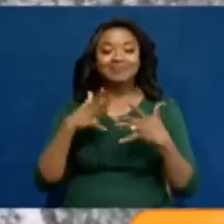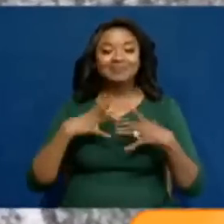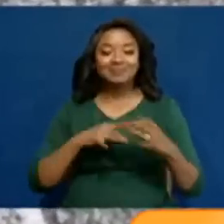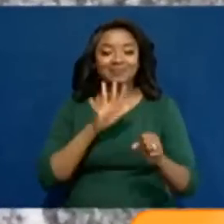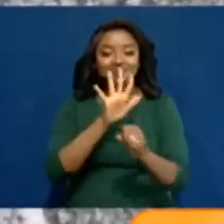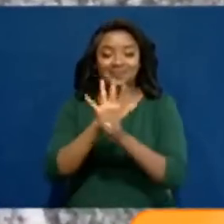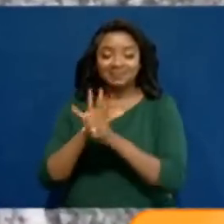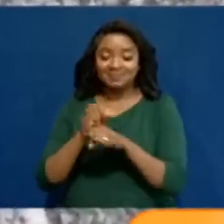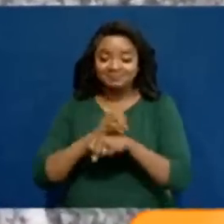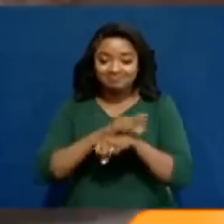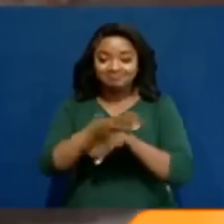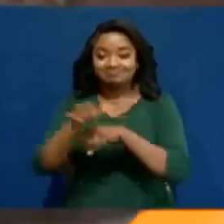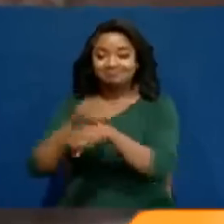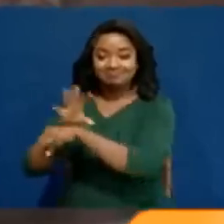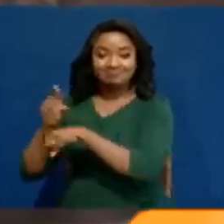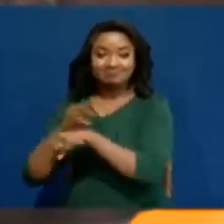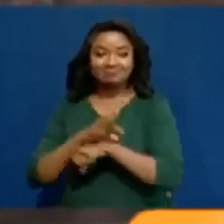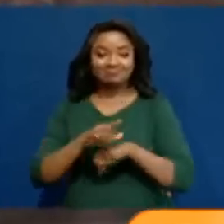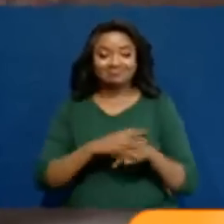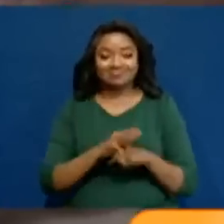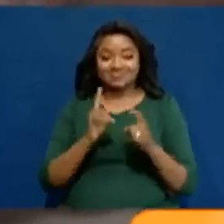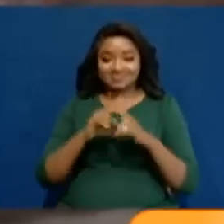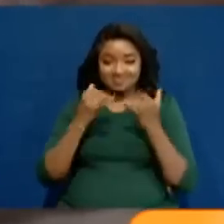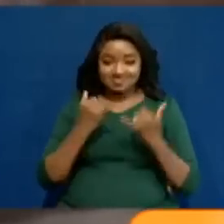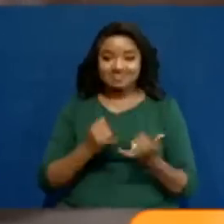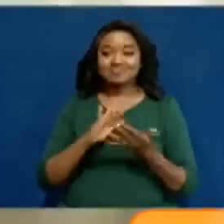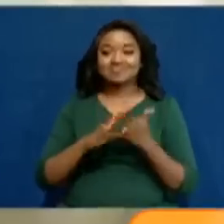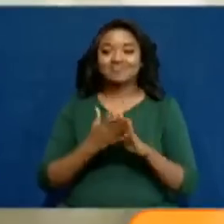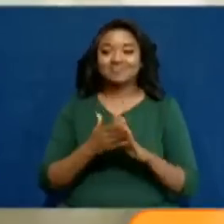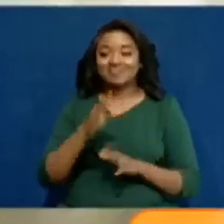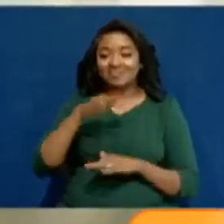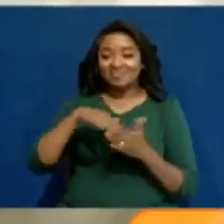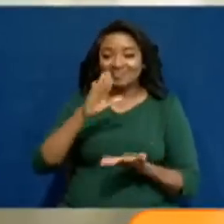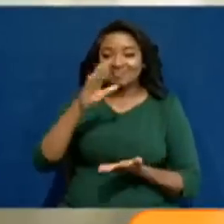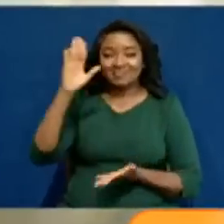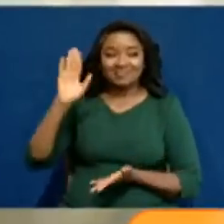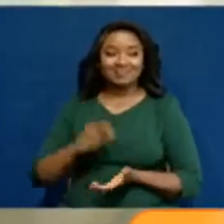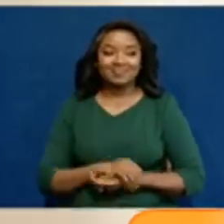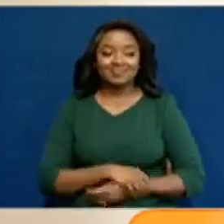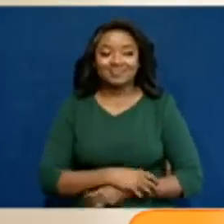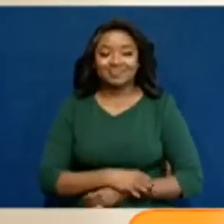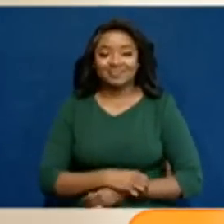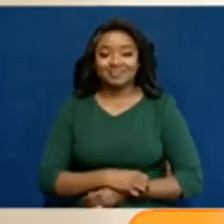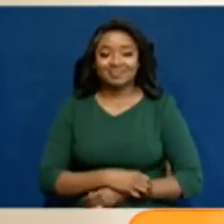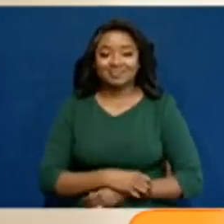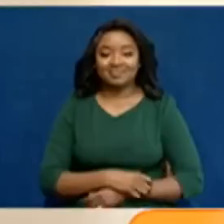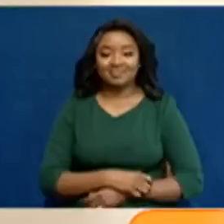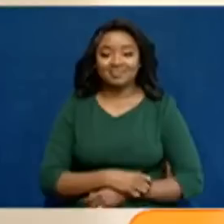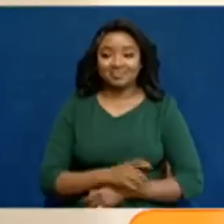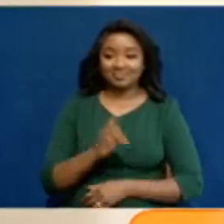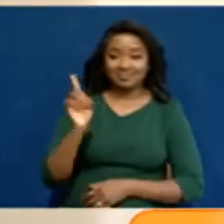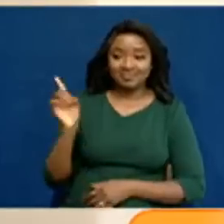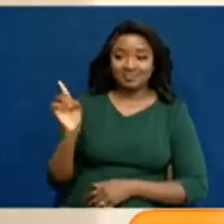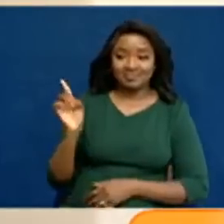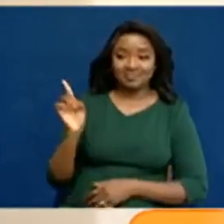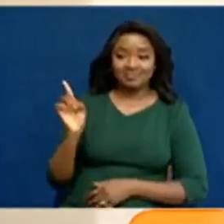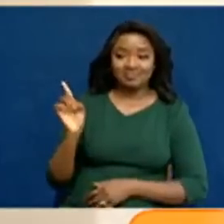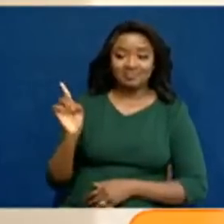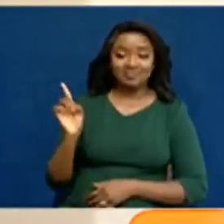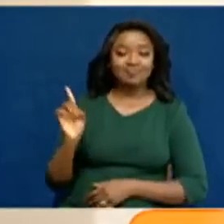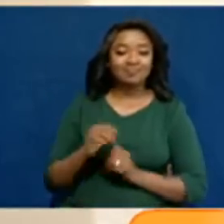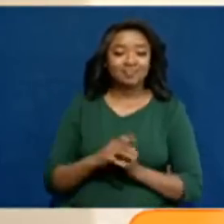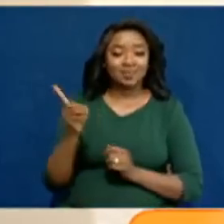to people. But it is becoming more transmissible. Dr. Samuel Hamadi, a virologist at the Kenya Medical Research Institute, says